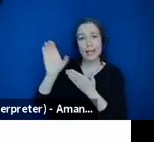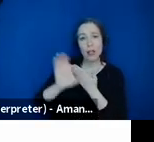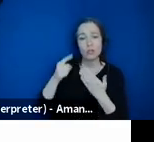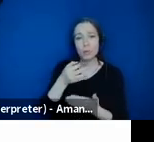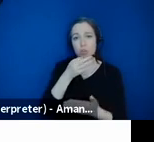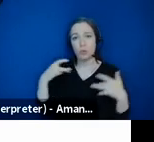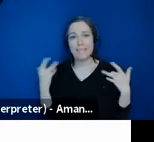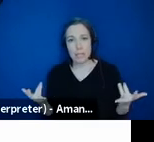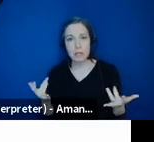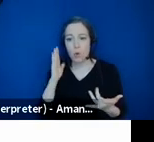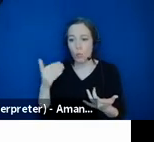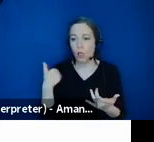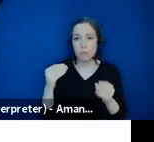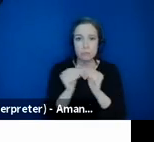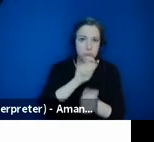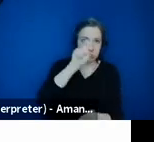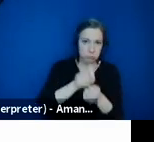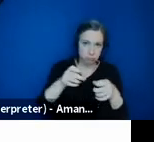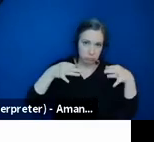get a lot more detailed information.